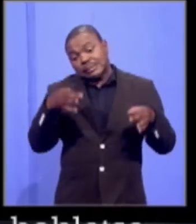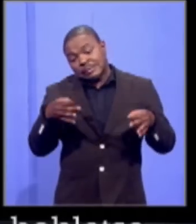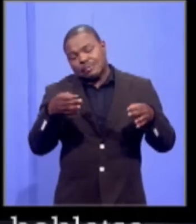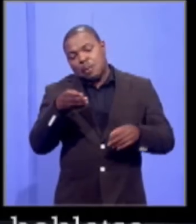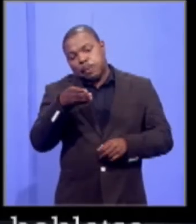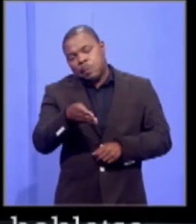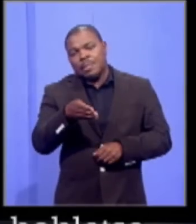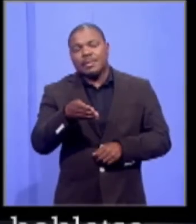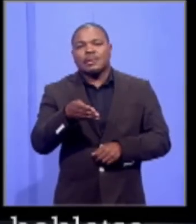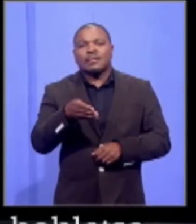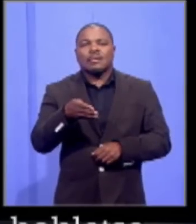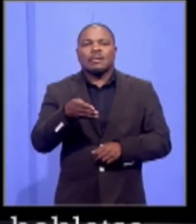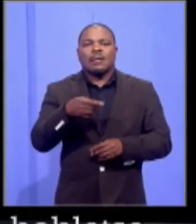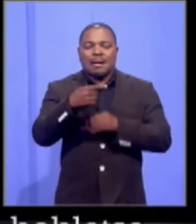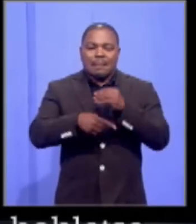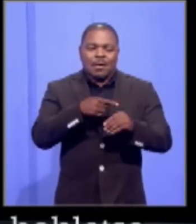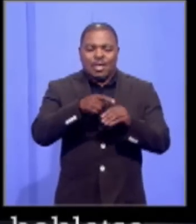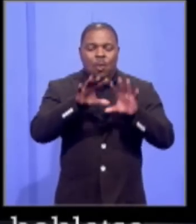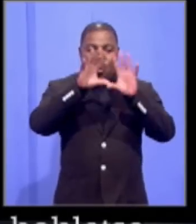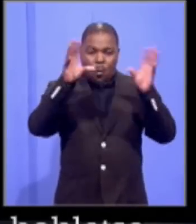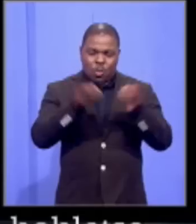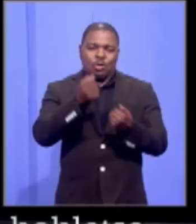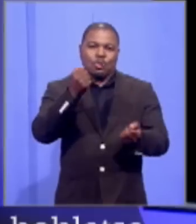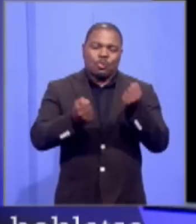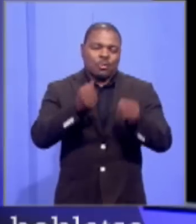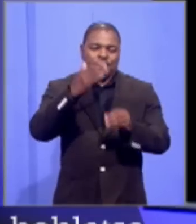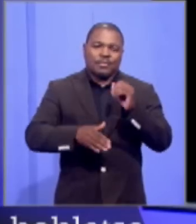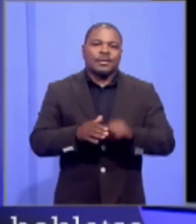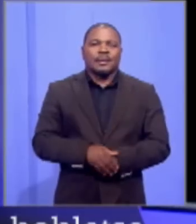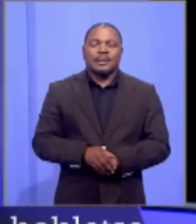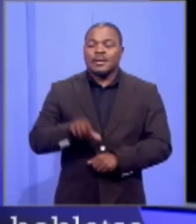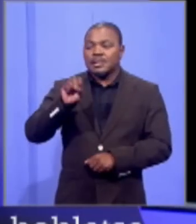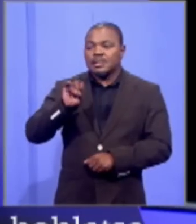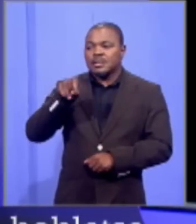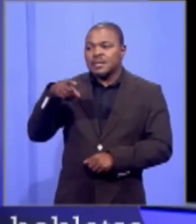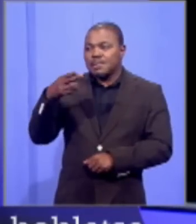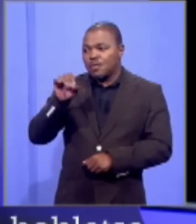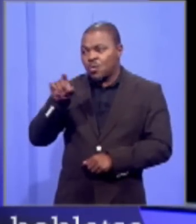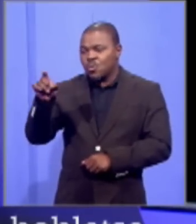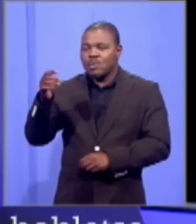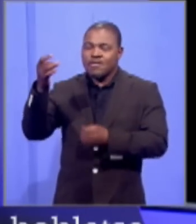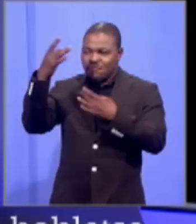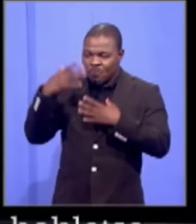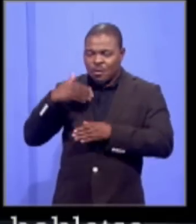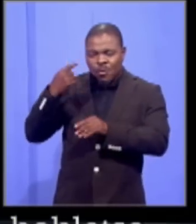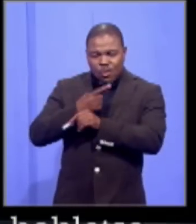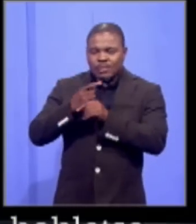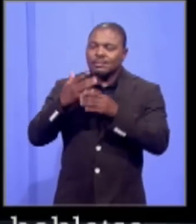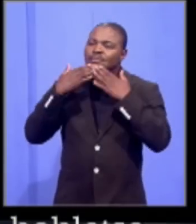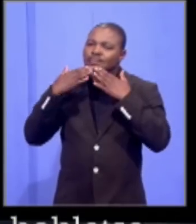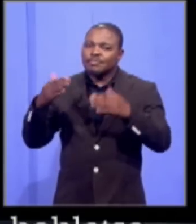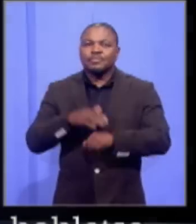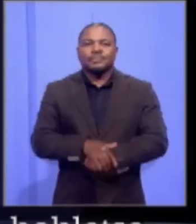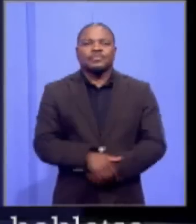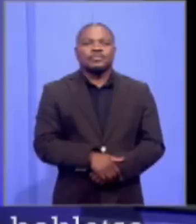sa molato wo ka moka Sipho re leboga tshedimošo ya lena ka mehla go lebogana